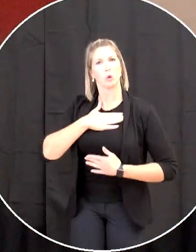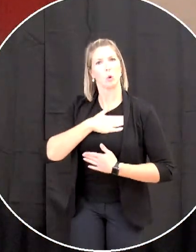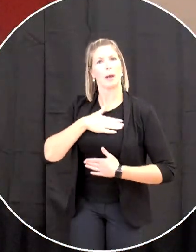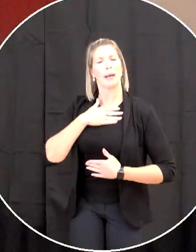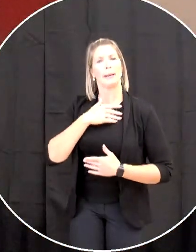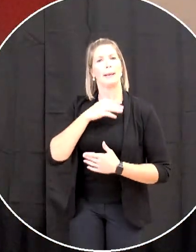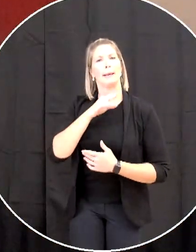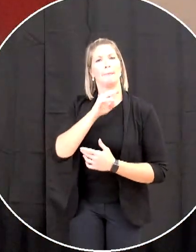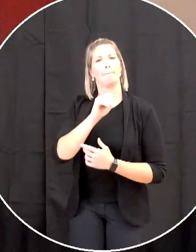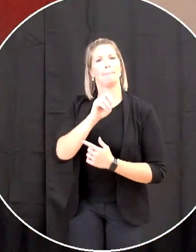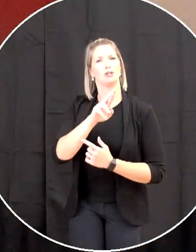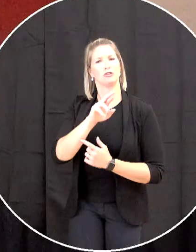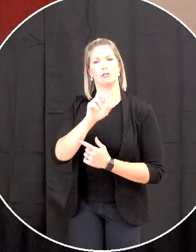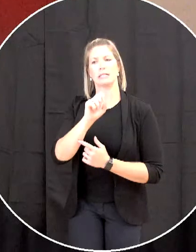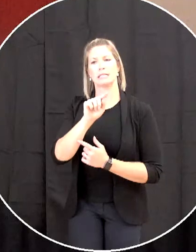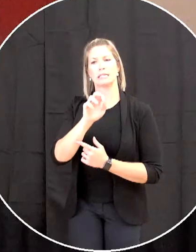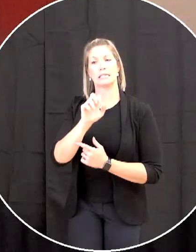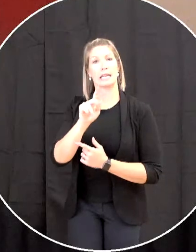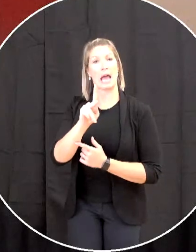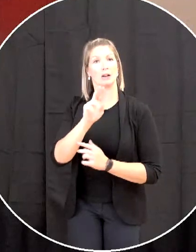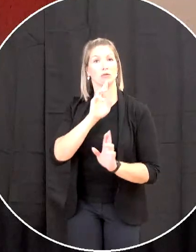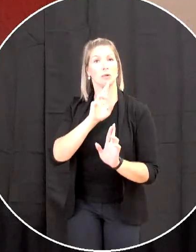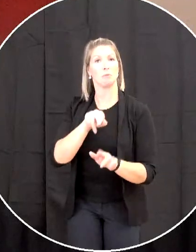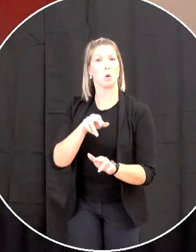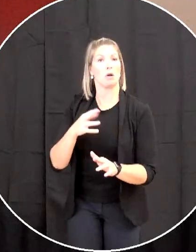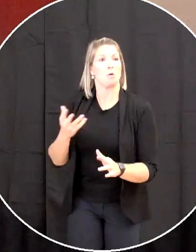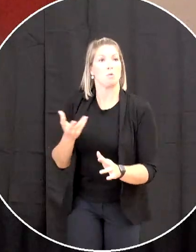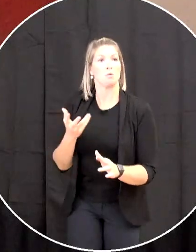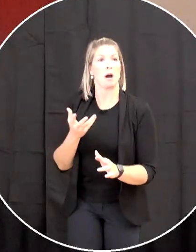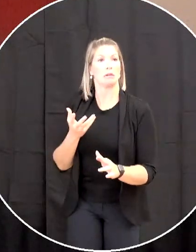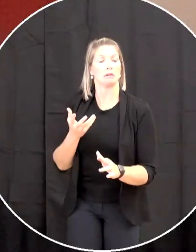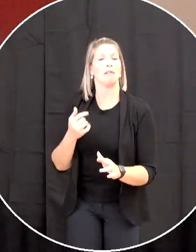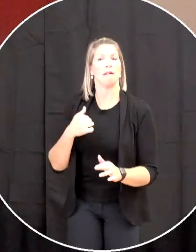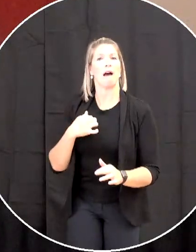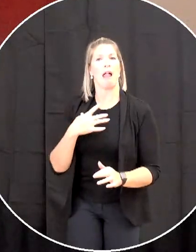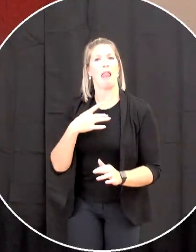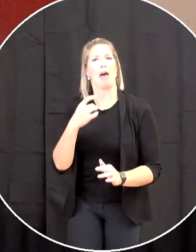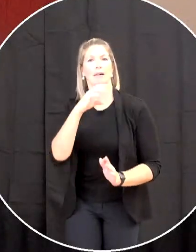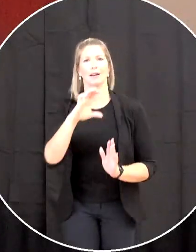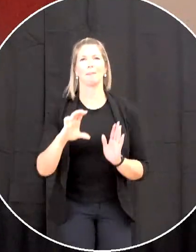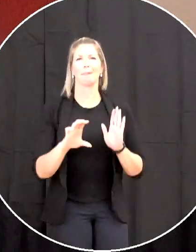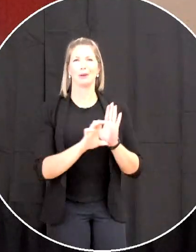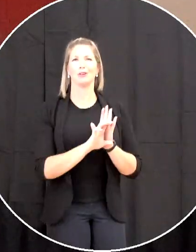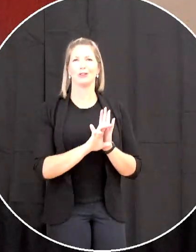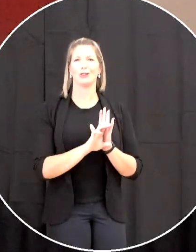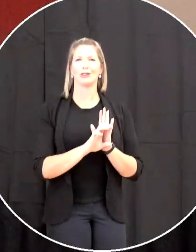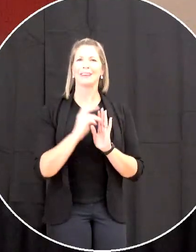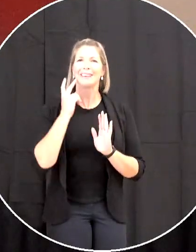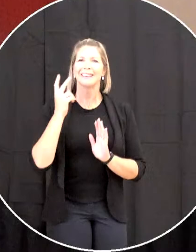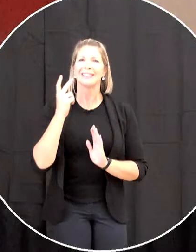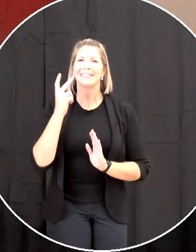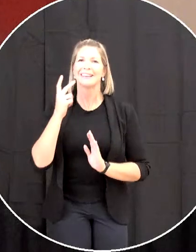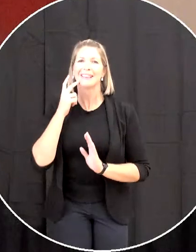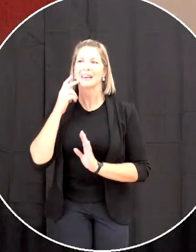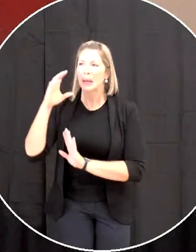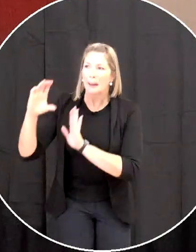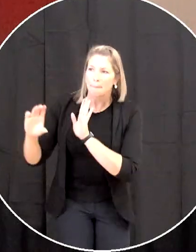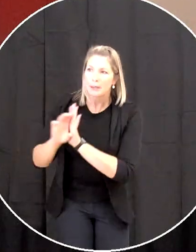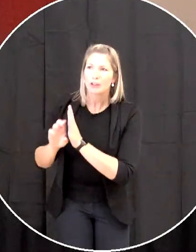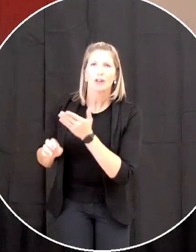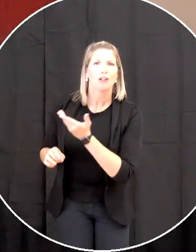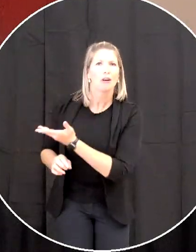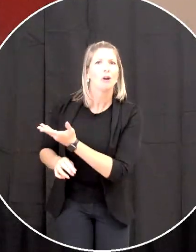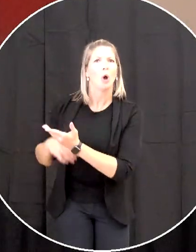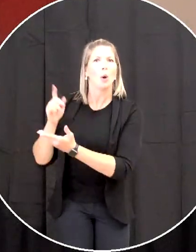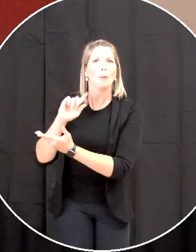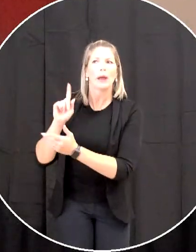report at these meetings are the photos and the descriptions of where these children are going to